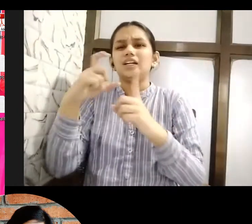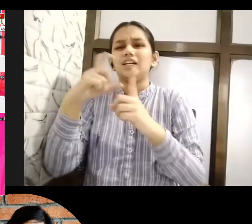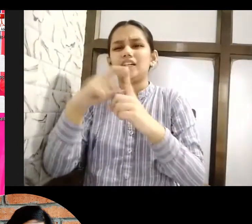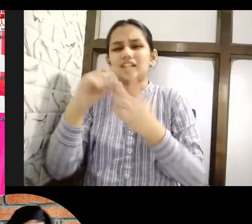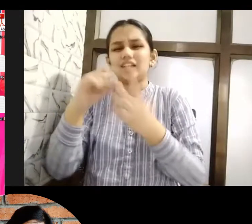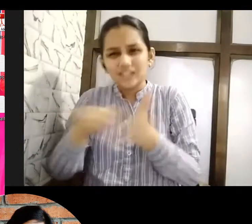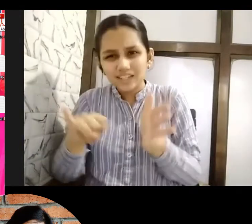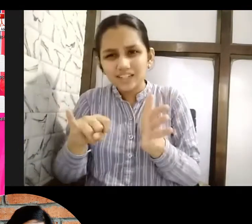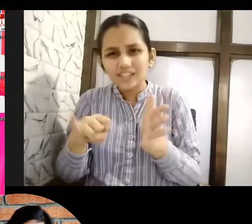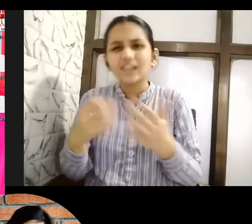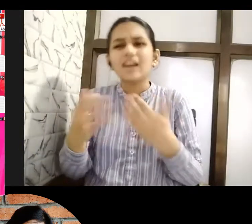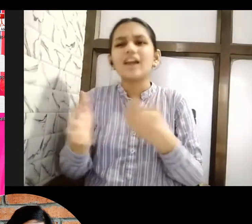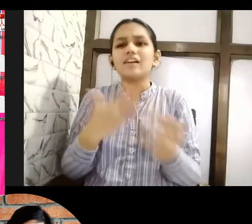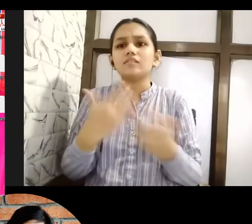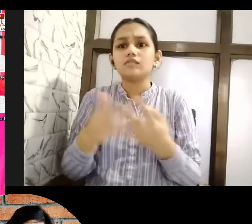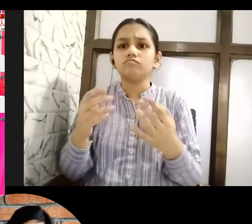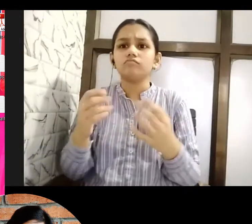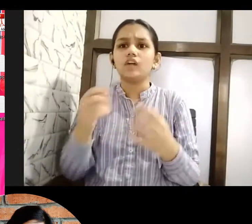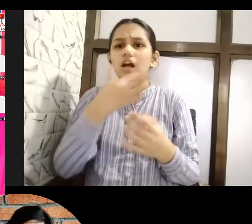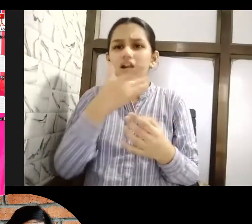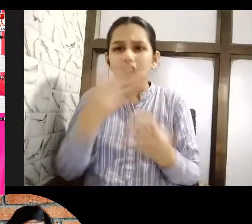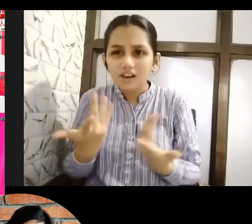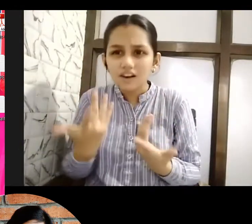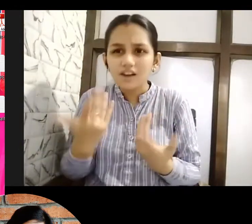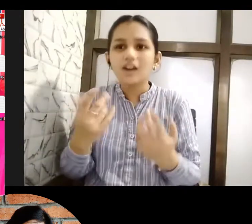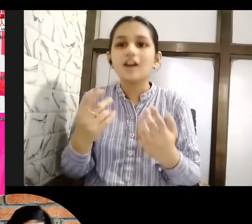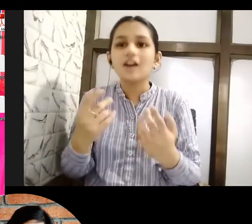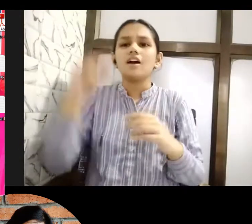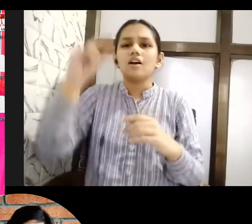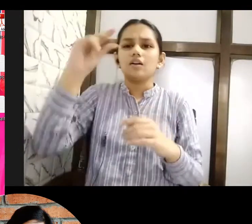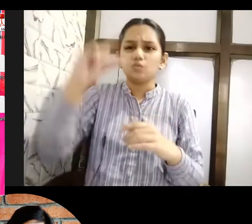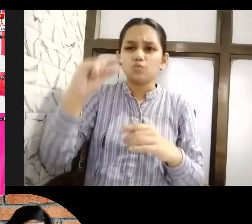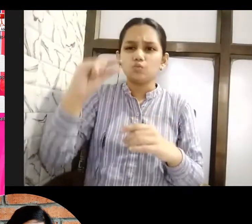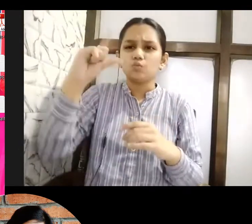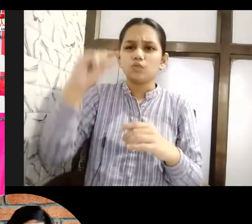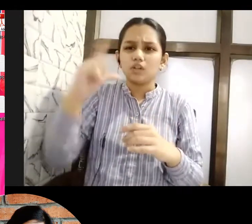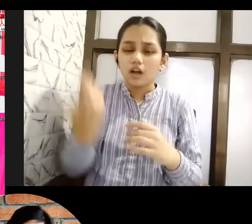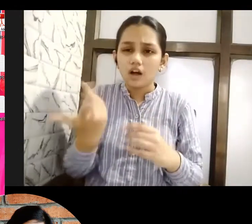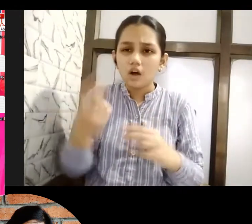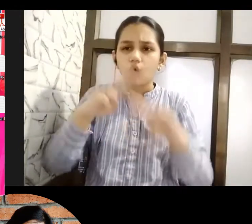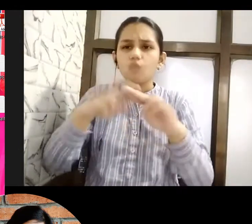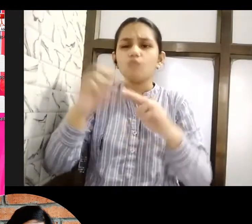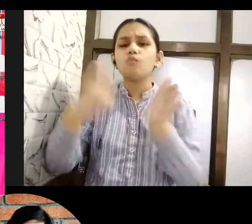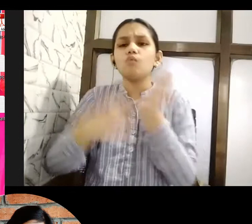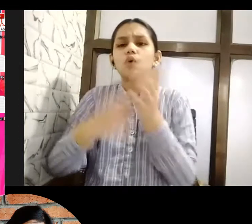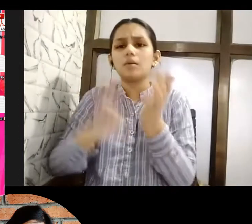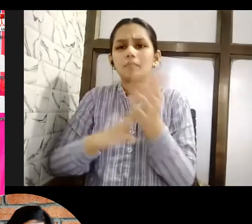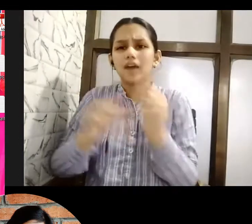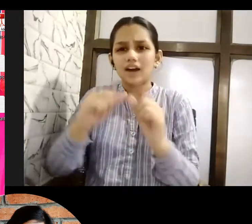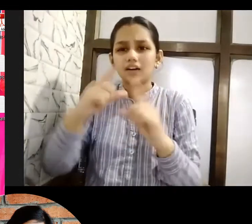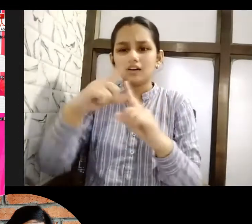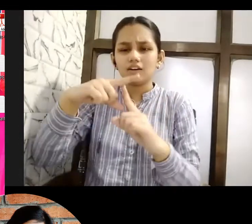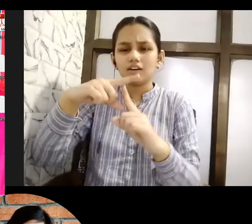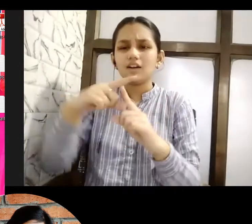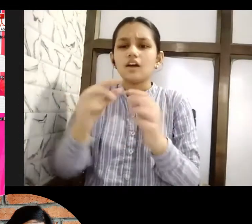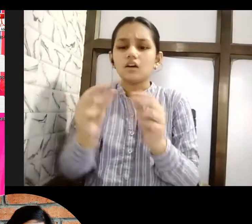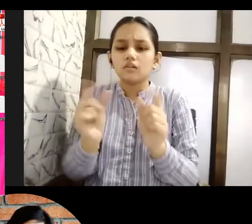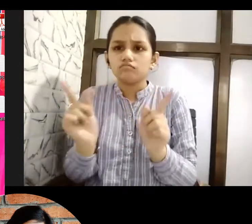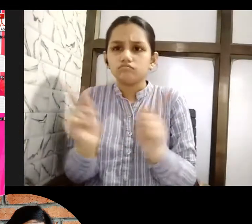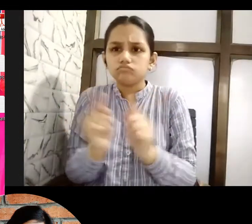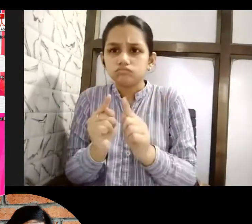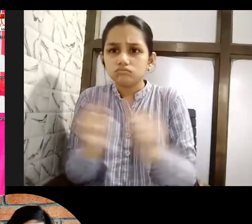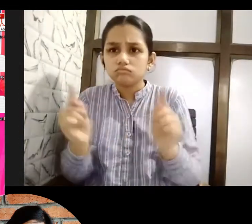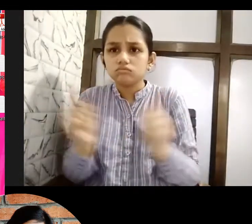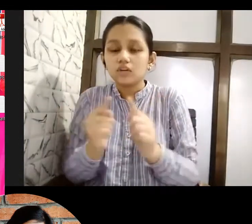the font size, format it, give spacing to it, give